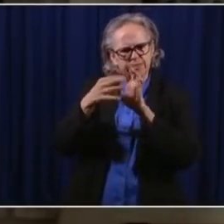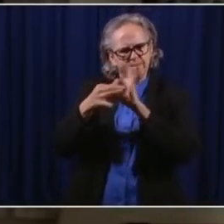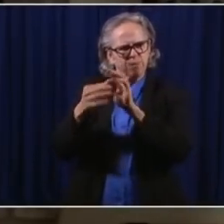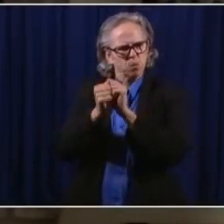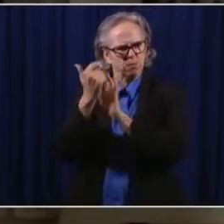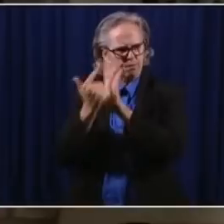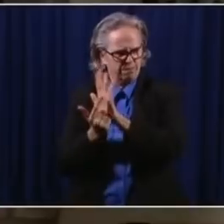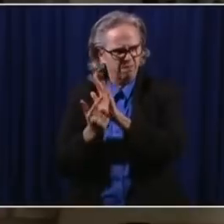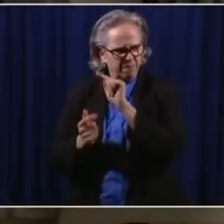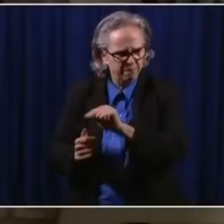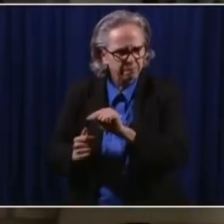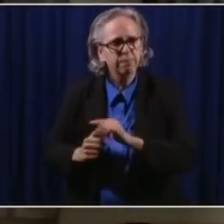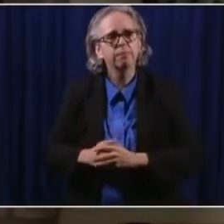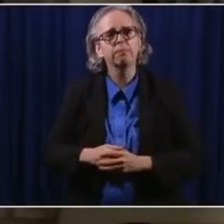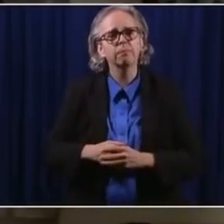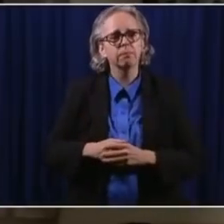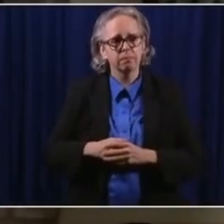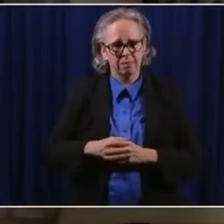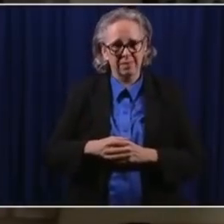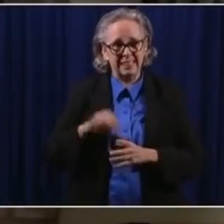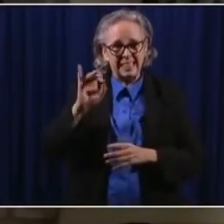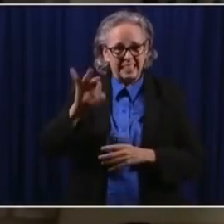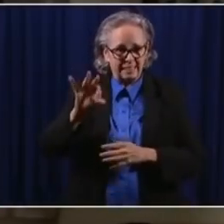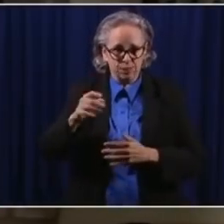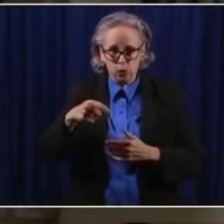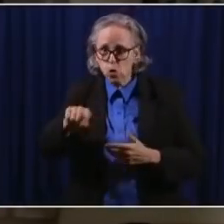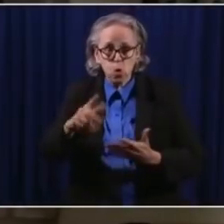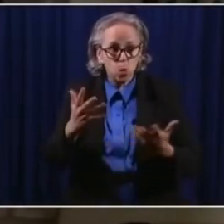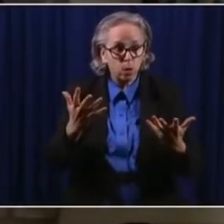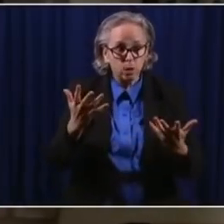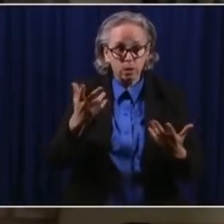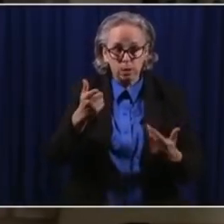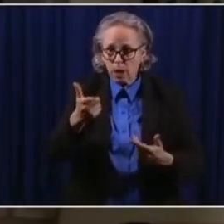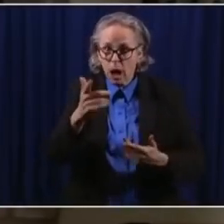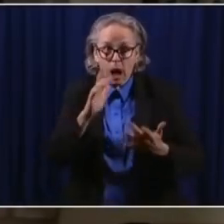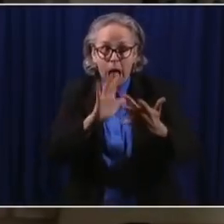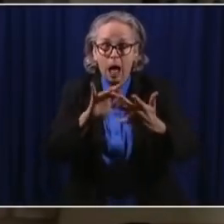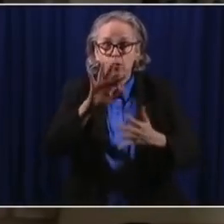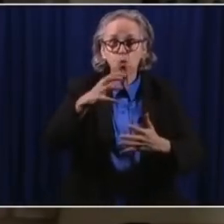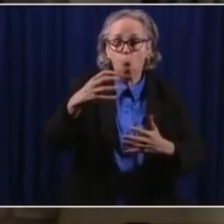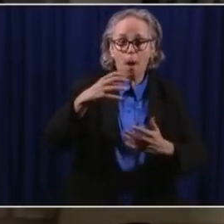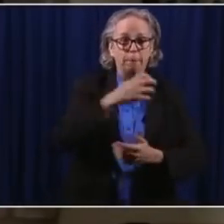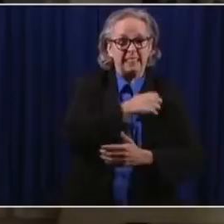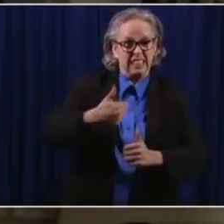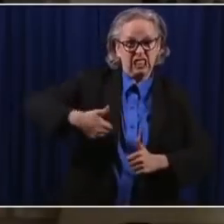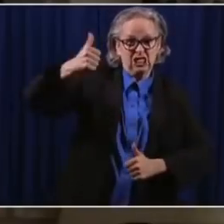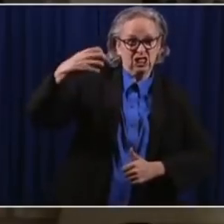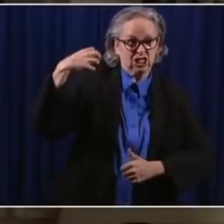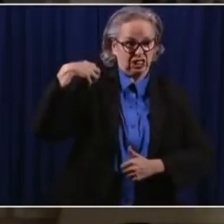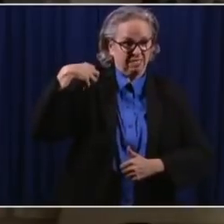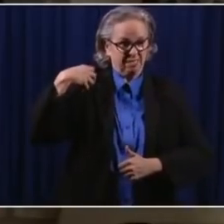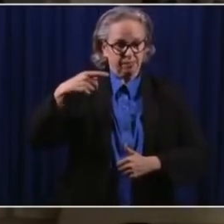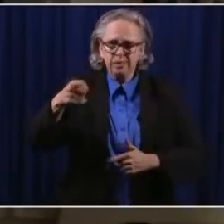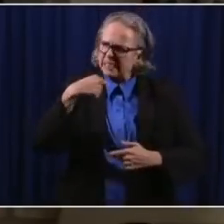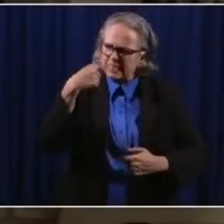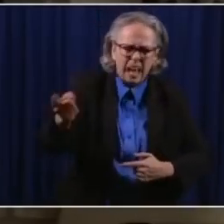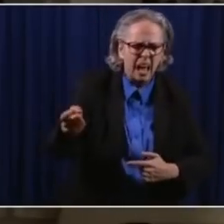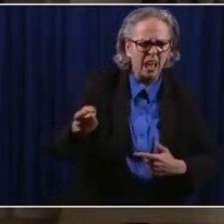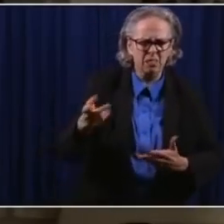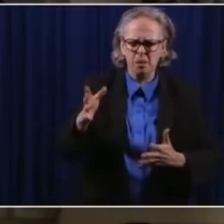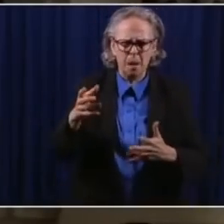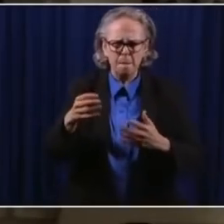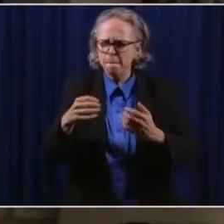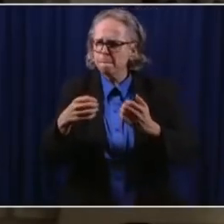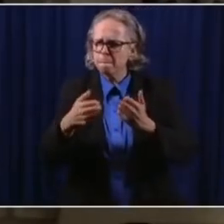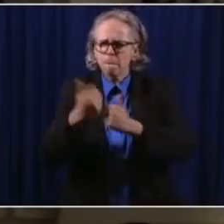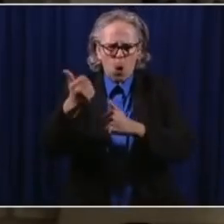you live in a city, if you talk to your chief or talk to a police officer, they will tell you that the majority of the violent